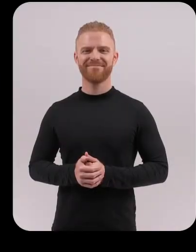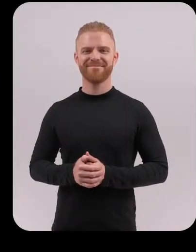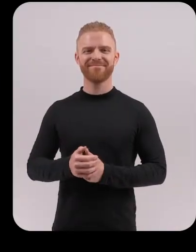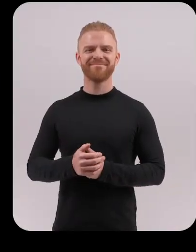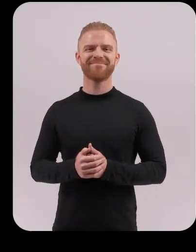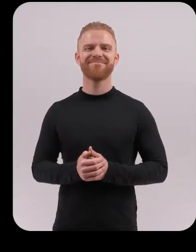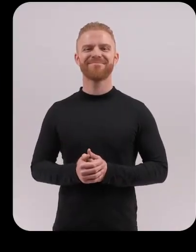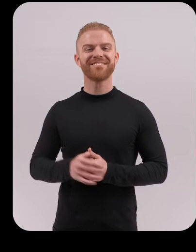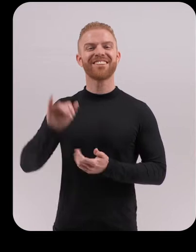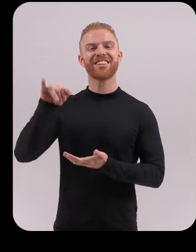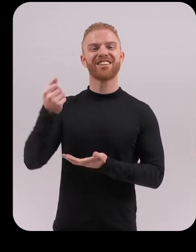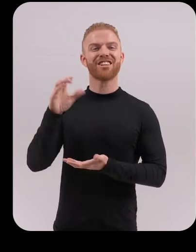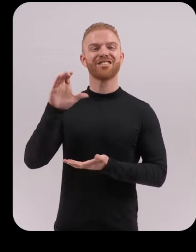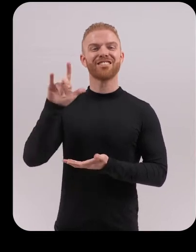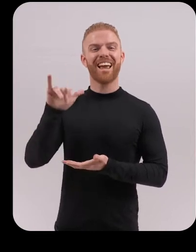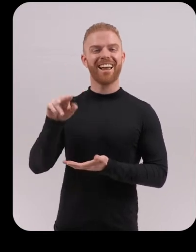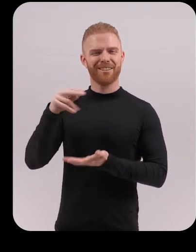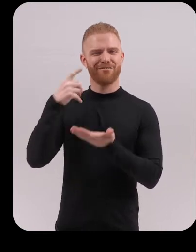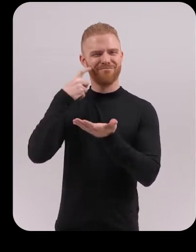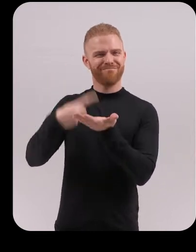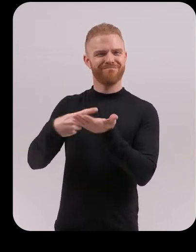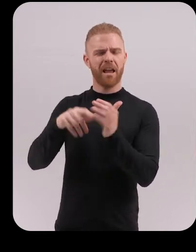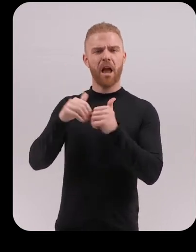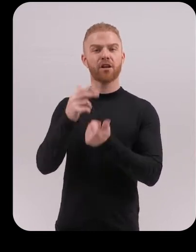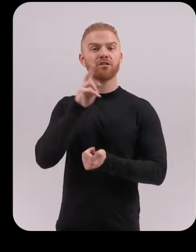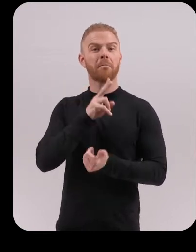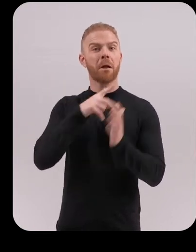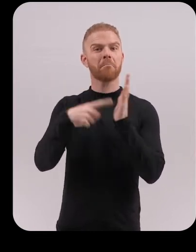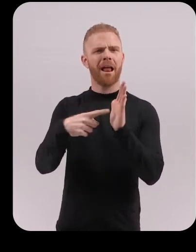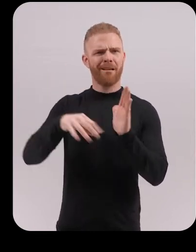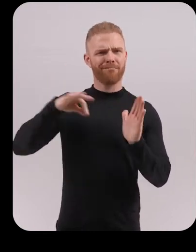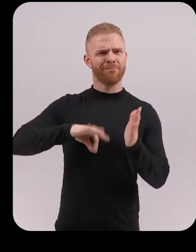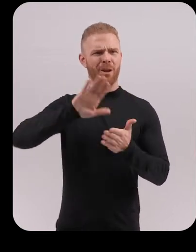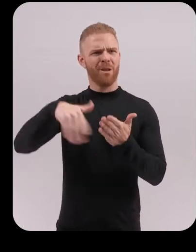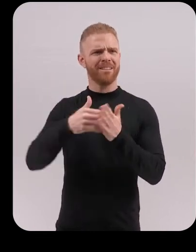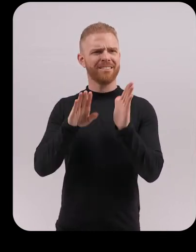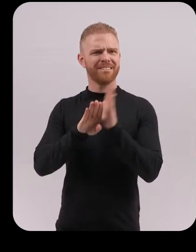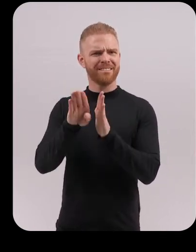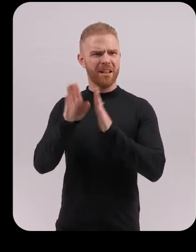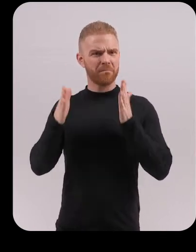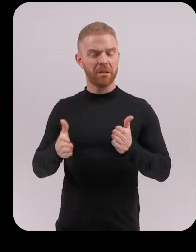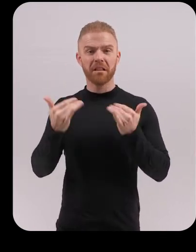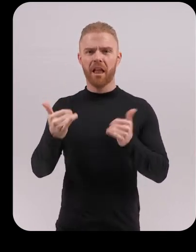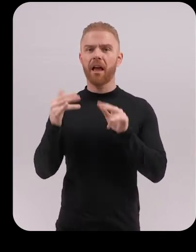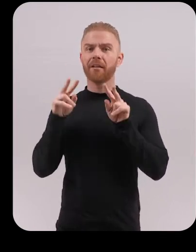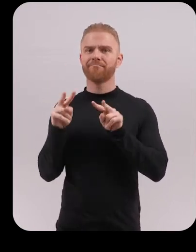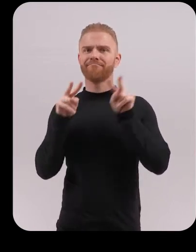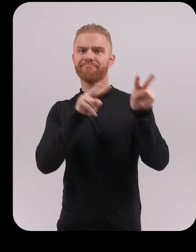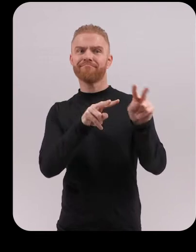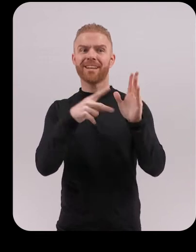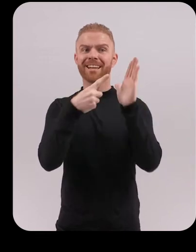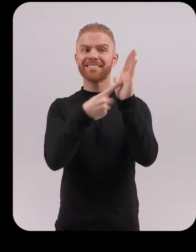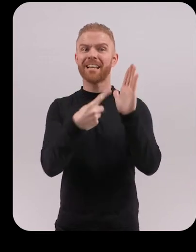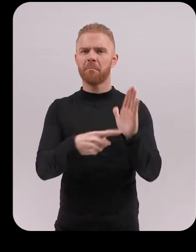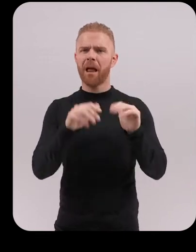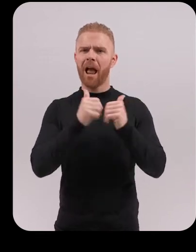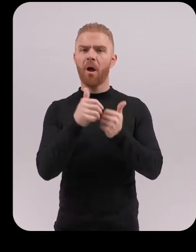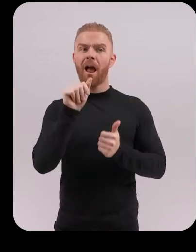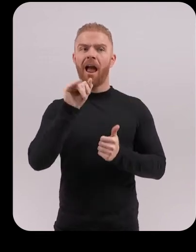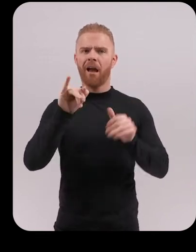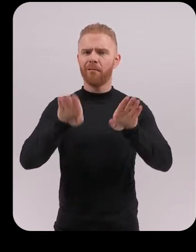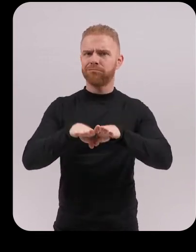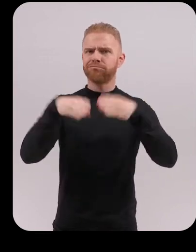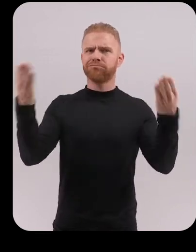Jacqueline talked about how Gemini models benefit all developers. Now, we'll look at examples of how AI unlocks